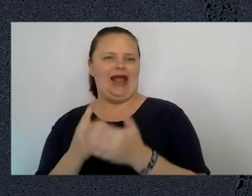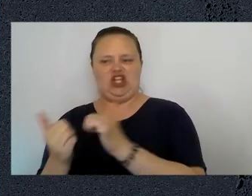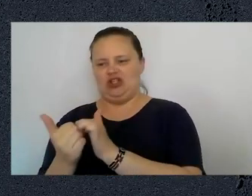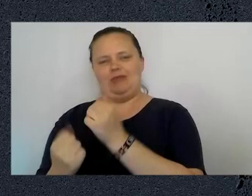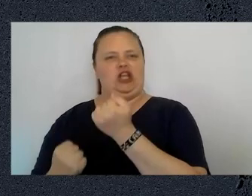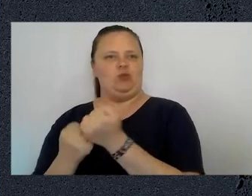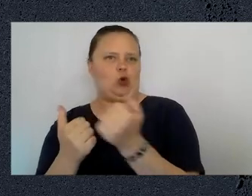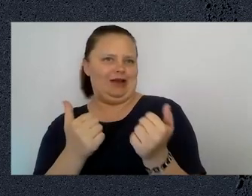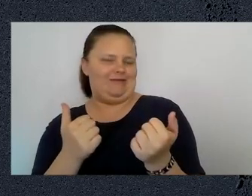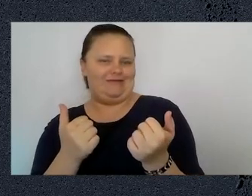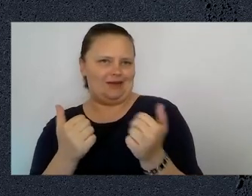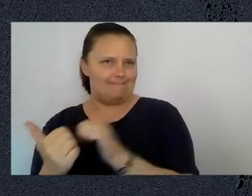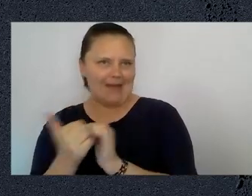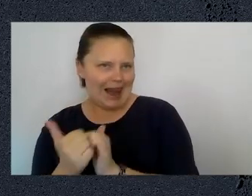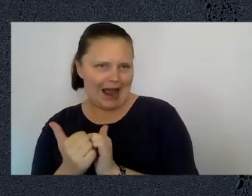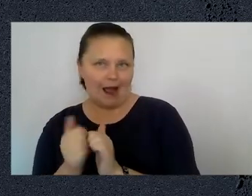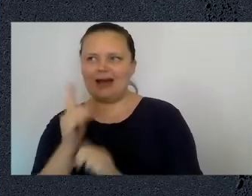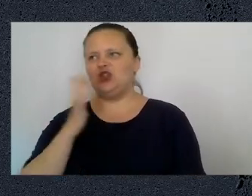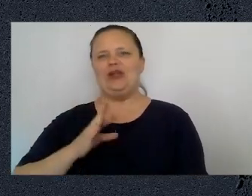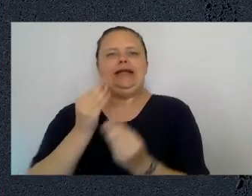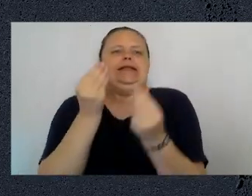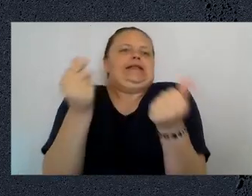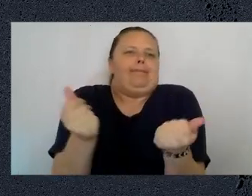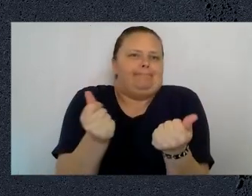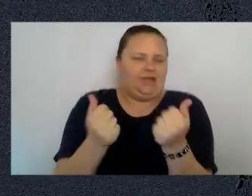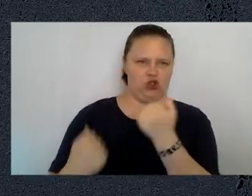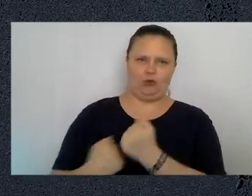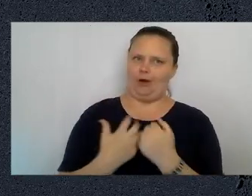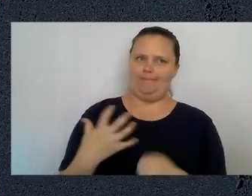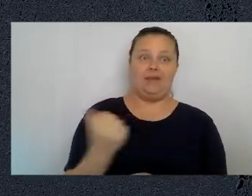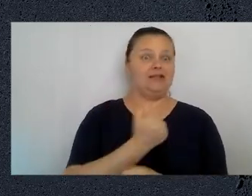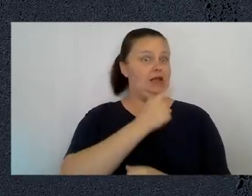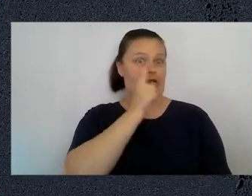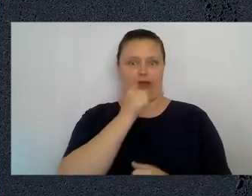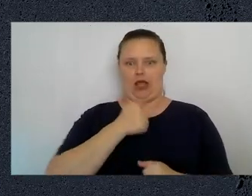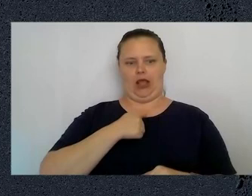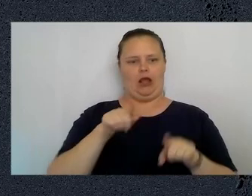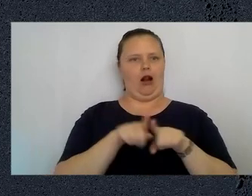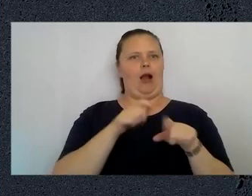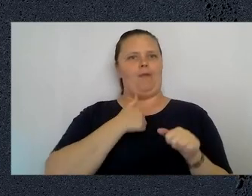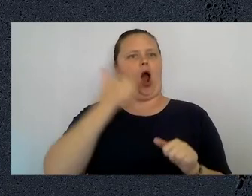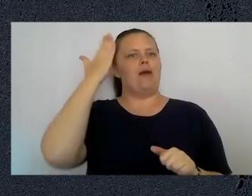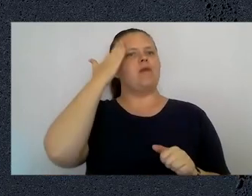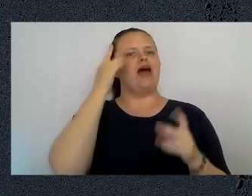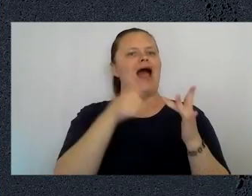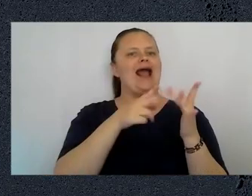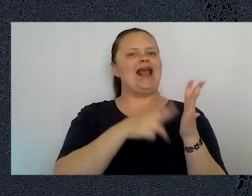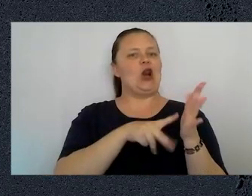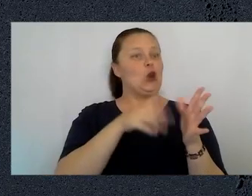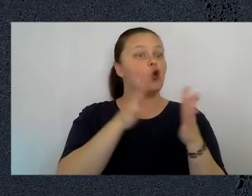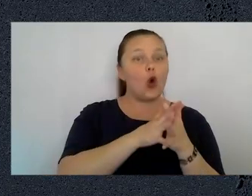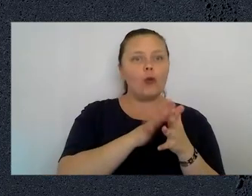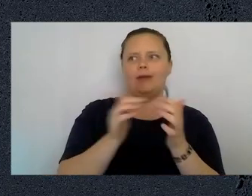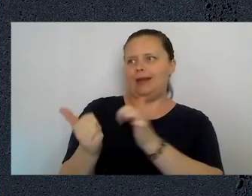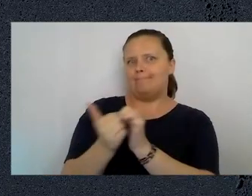some support. Now, it can be a parent, it could be an in-law, like my mother-in-law is the most supportive. It could be a partner, it could be a